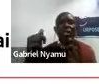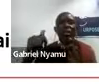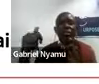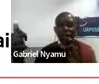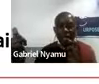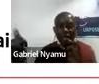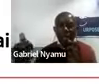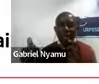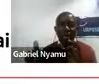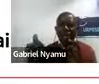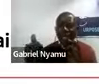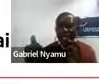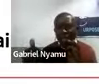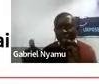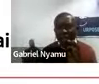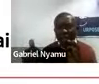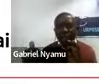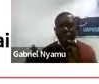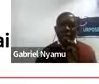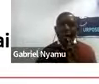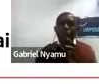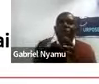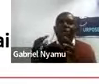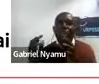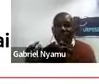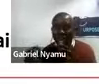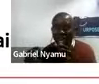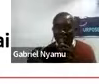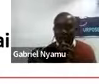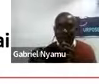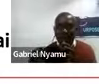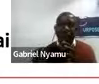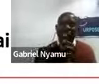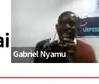is what the world needs. The world needs encouragement. You say, I want to start doing